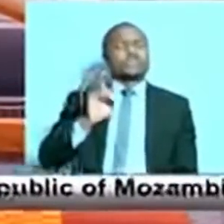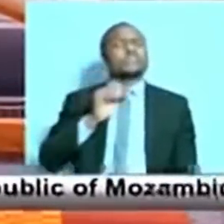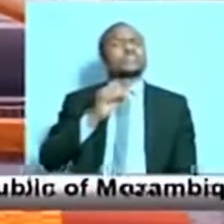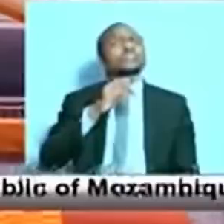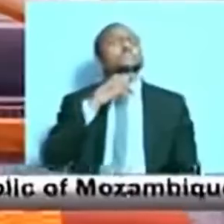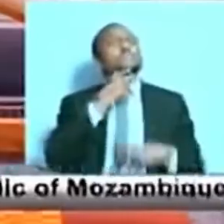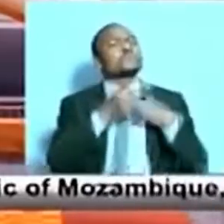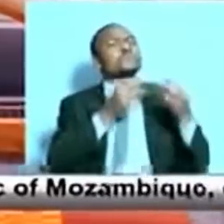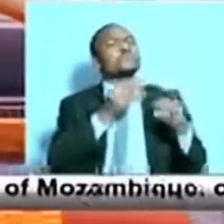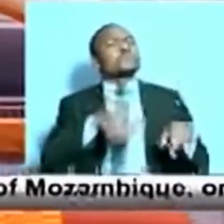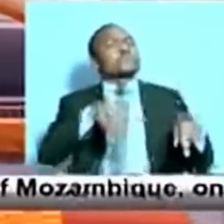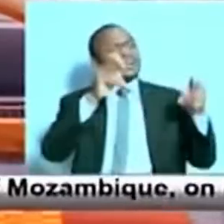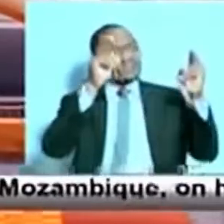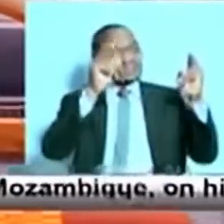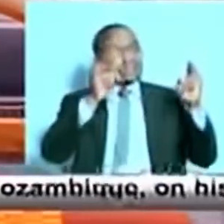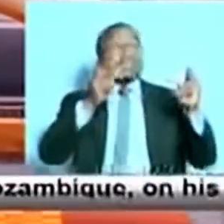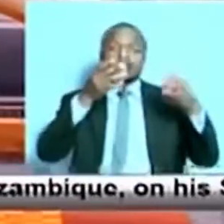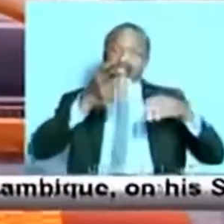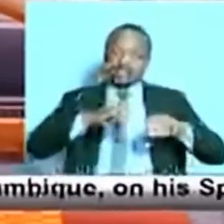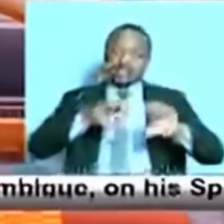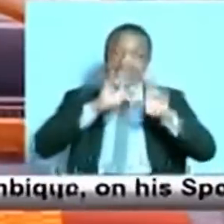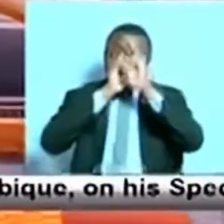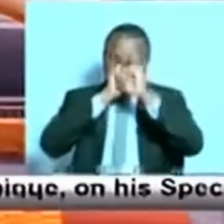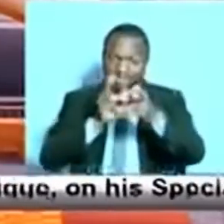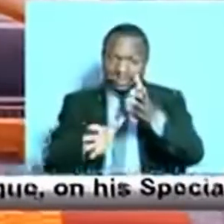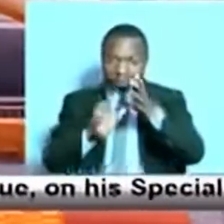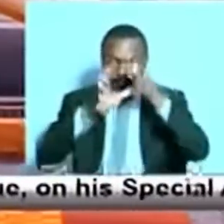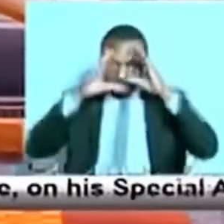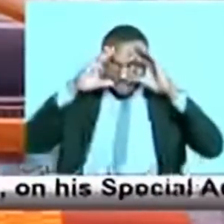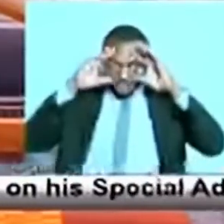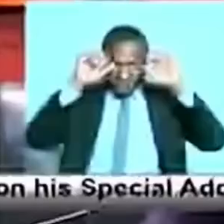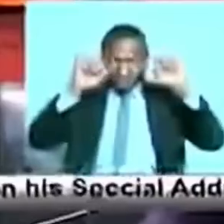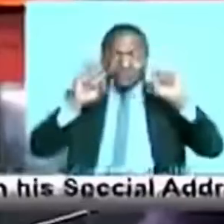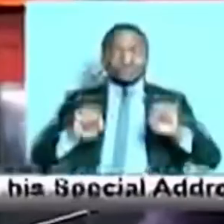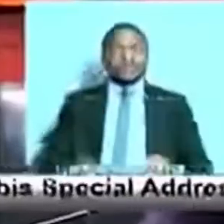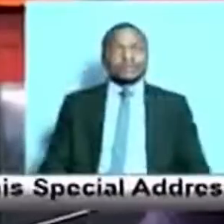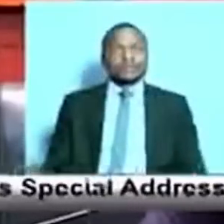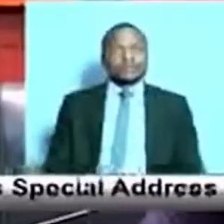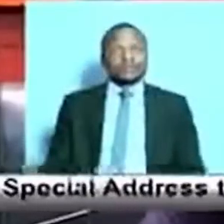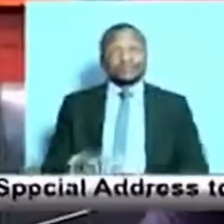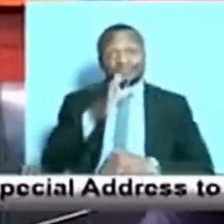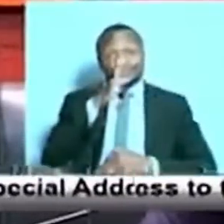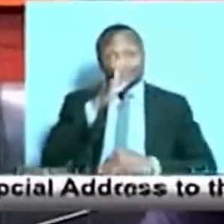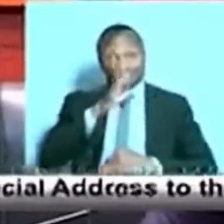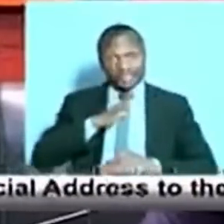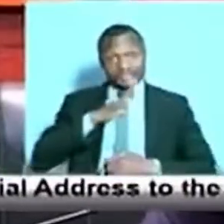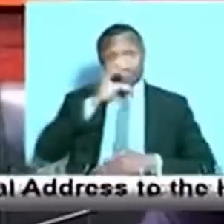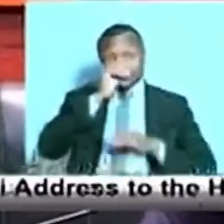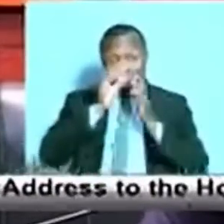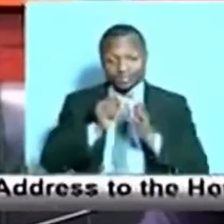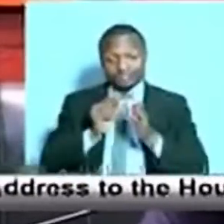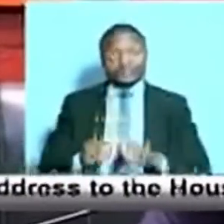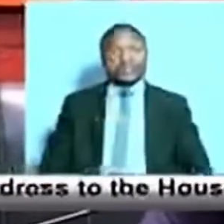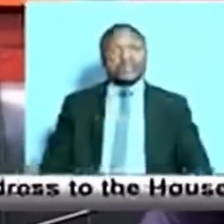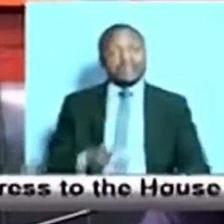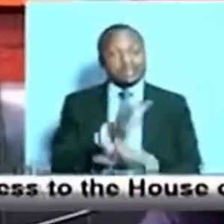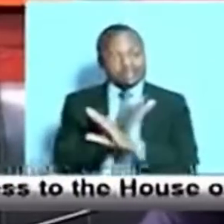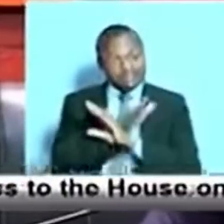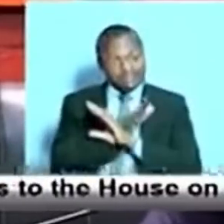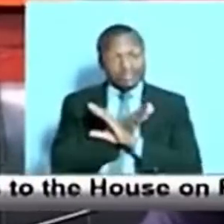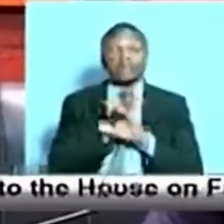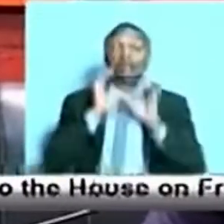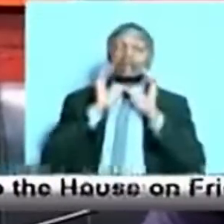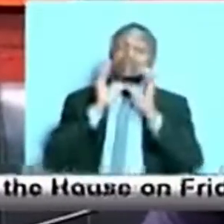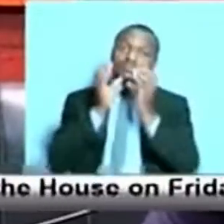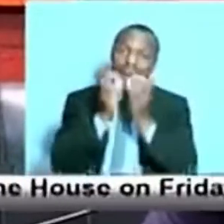You may continue, I honor the Vice President. Thank you, Madam. Madam Speaker, Zambia and